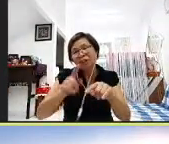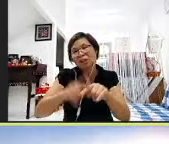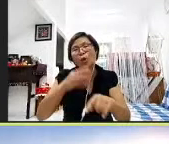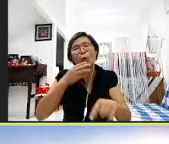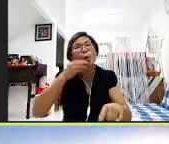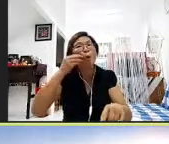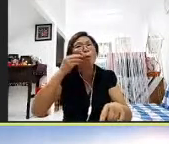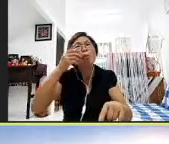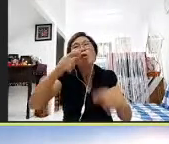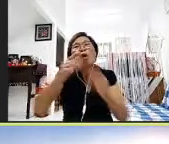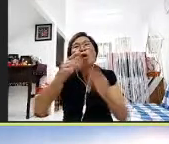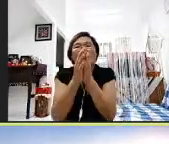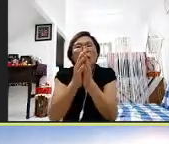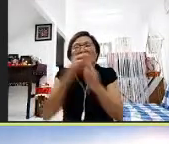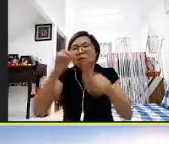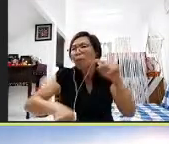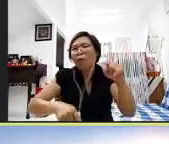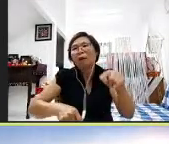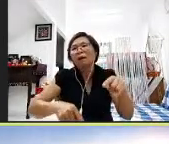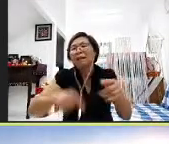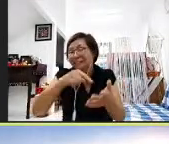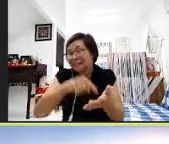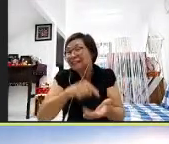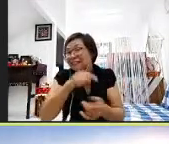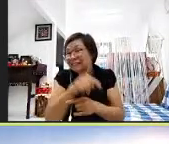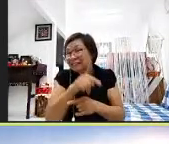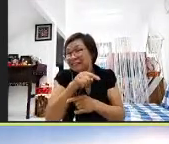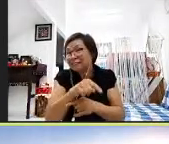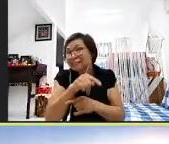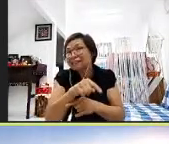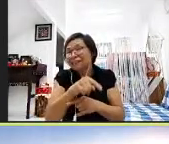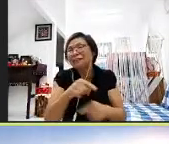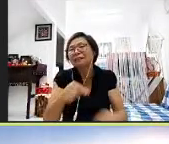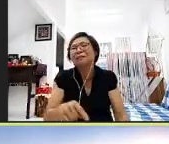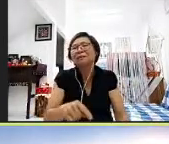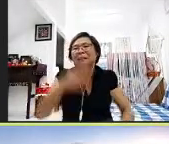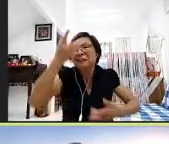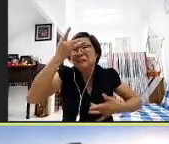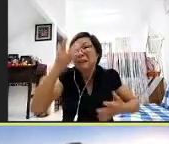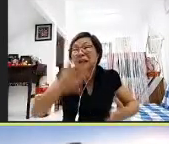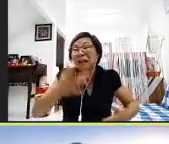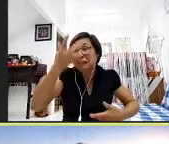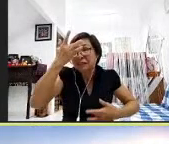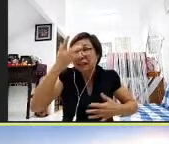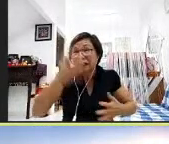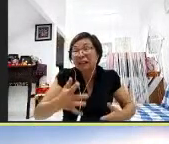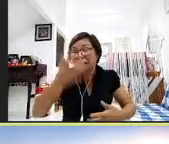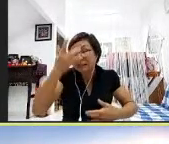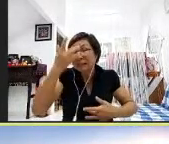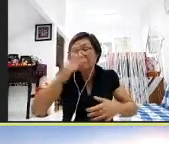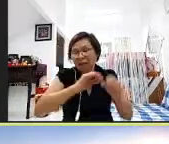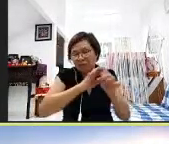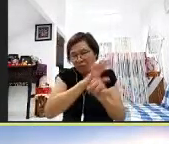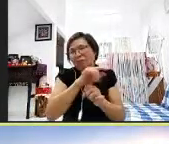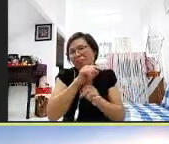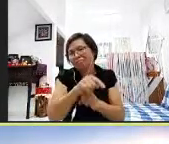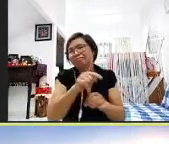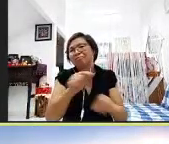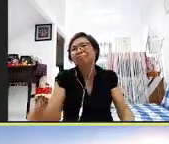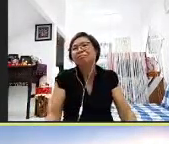any ceremony. So that is how patients who suffer from COVID have to